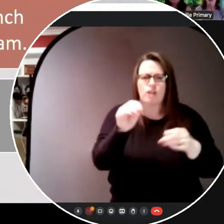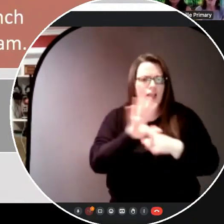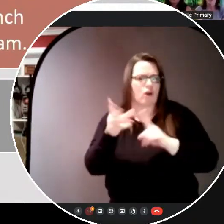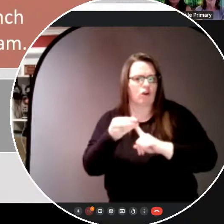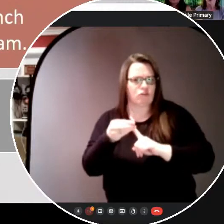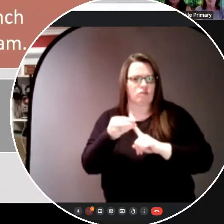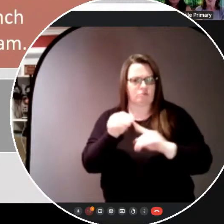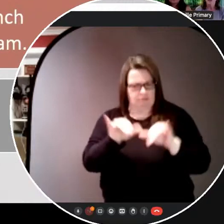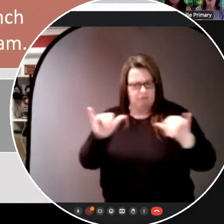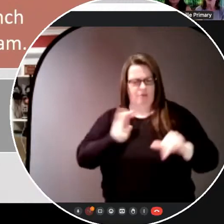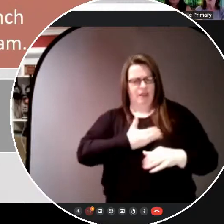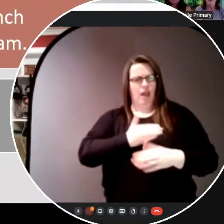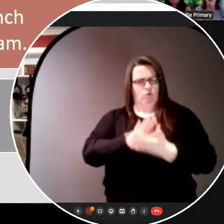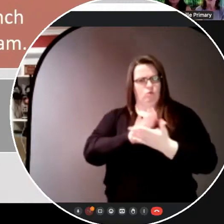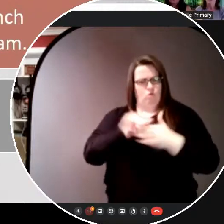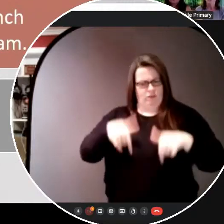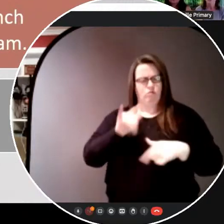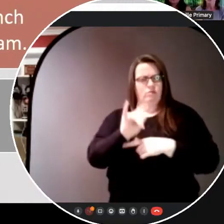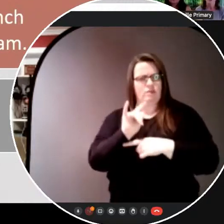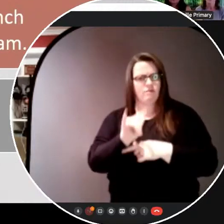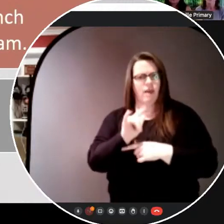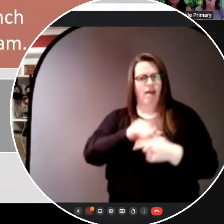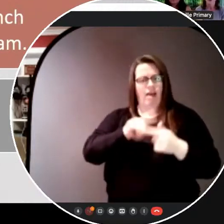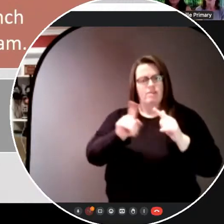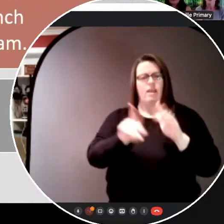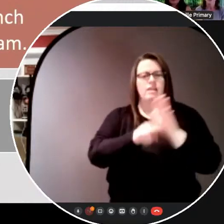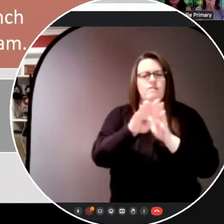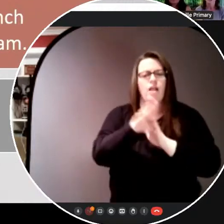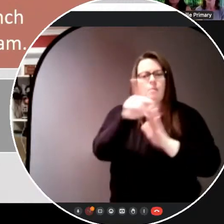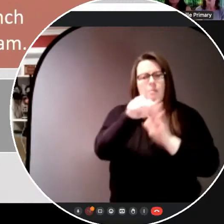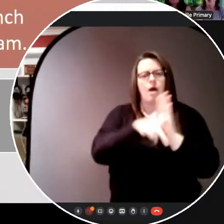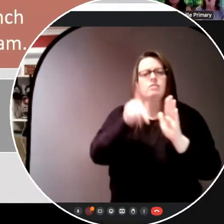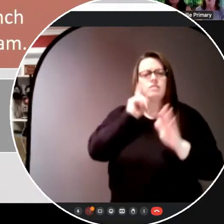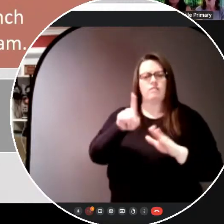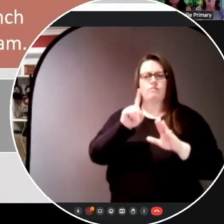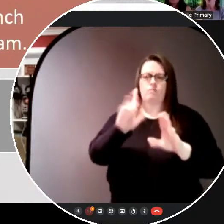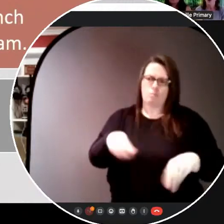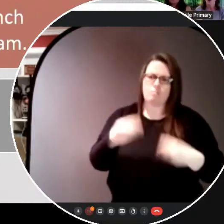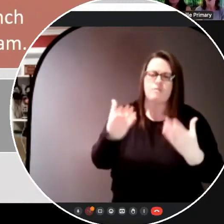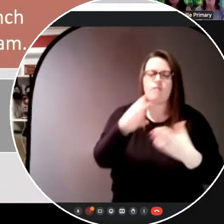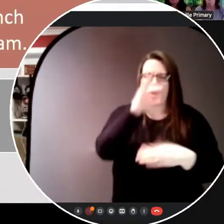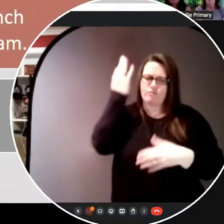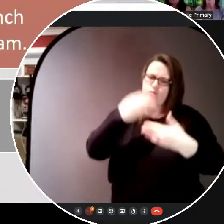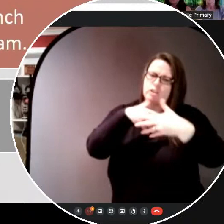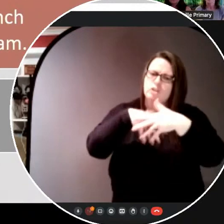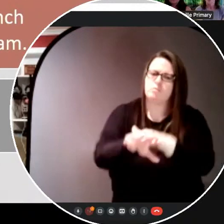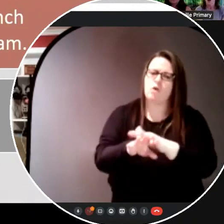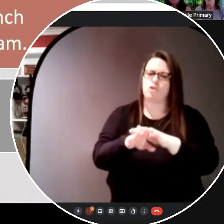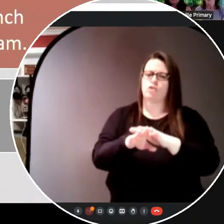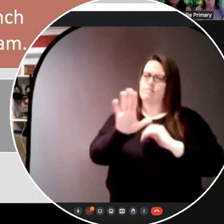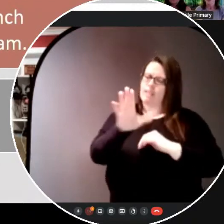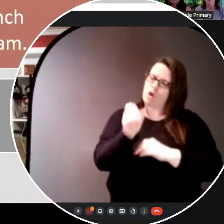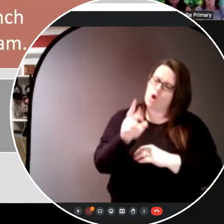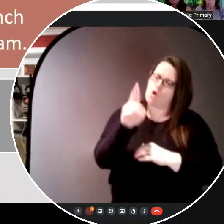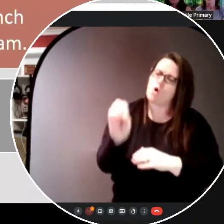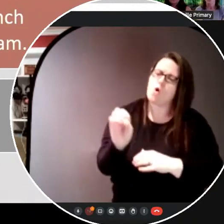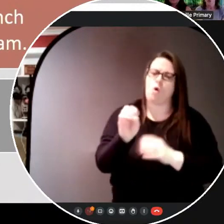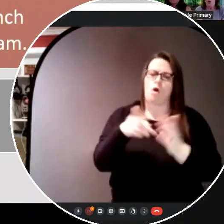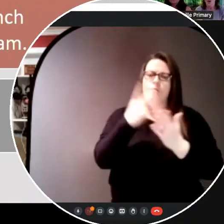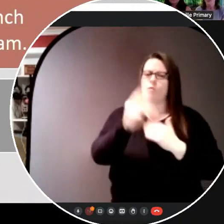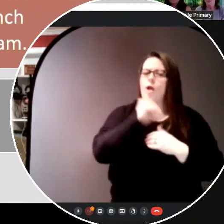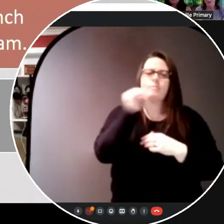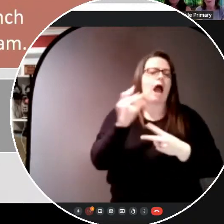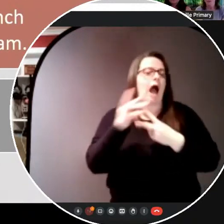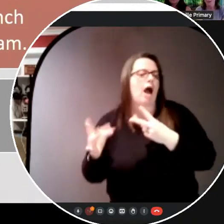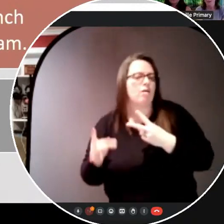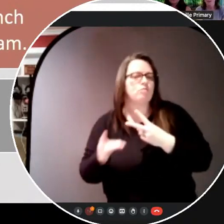a policy for these culturally connected schools to offer French immersion as a core program rather than an optional program, so we do